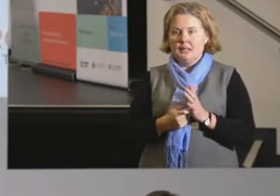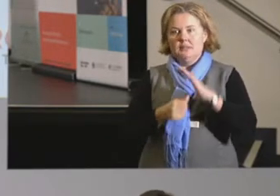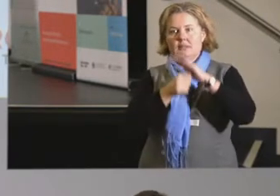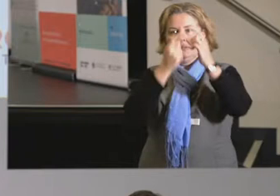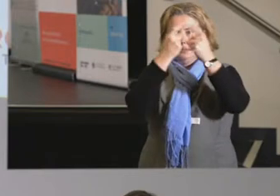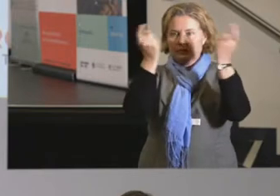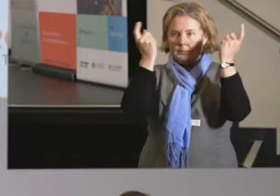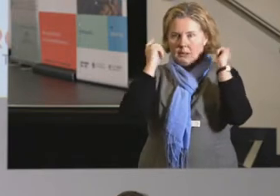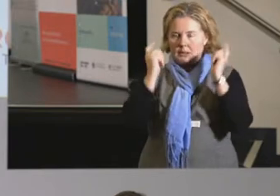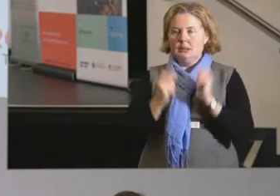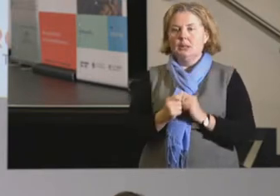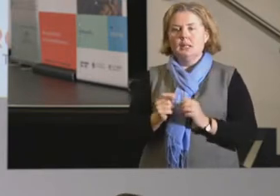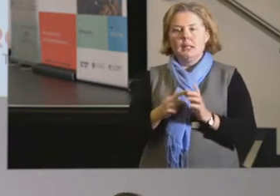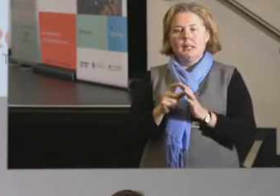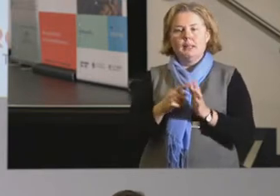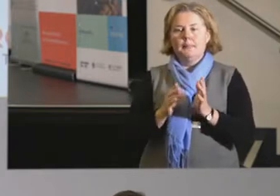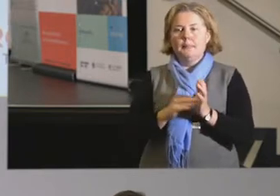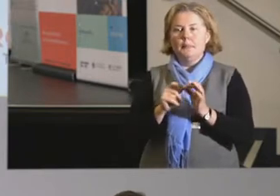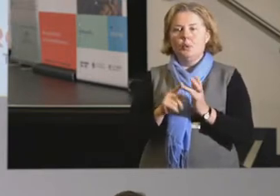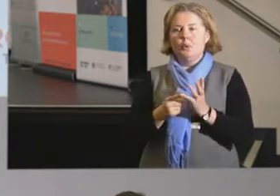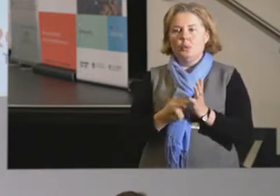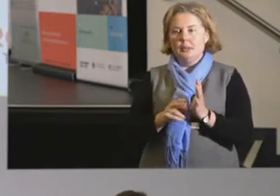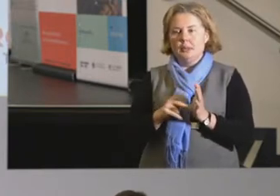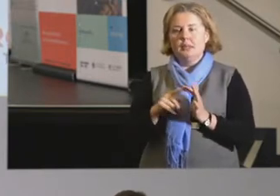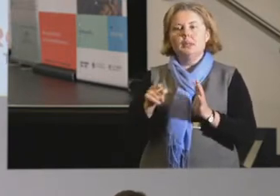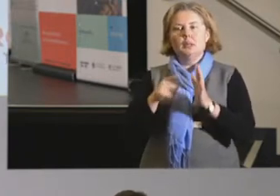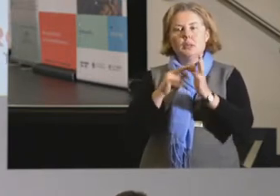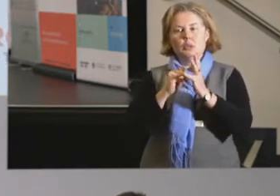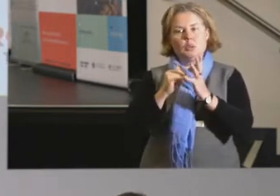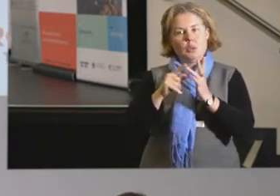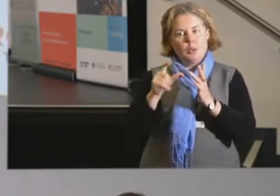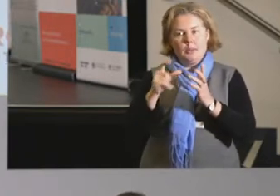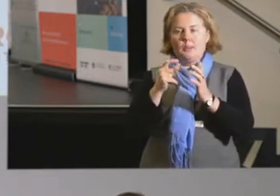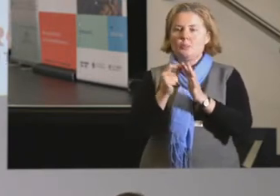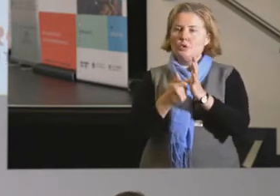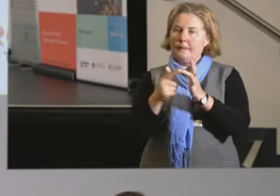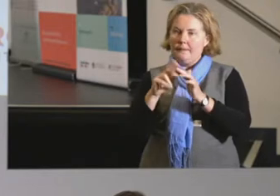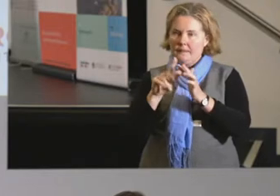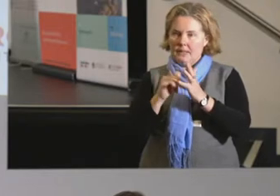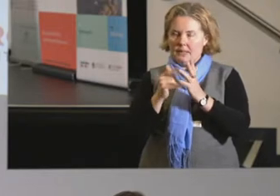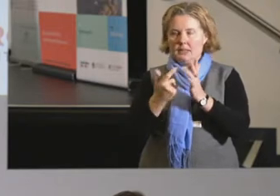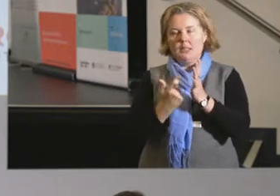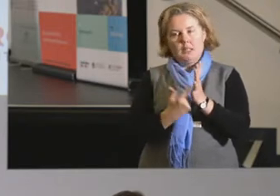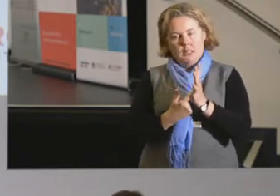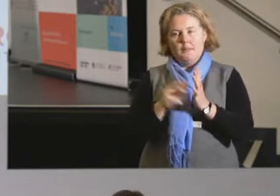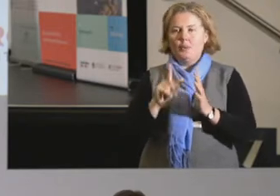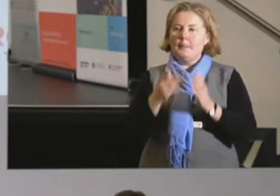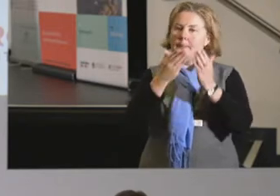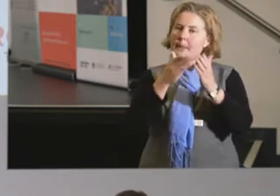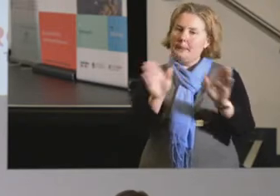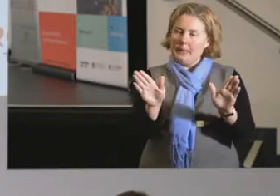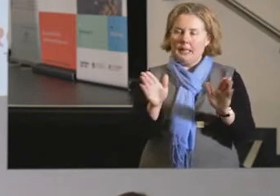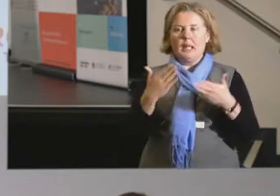Adam Bourne, is an Associate Professor of Public Health at the Australian Research Centre in Sex, Health